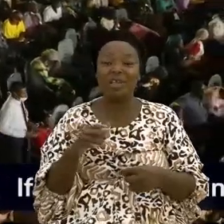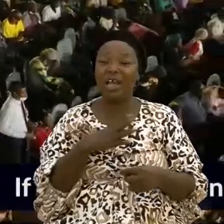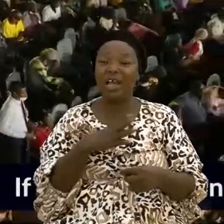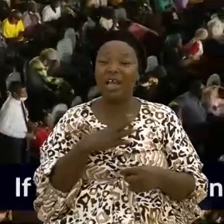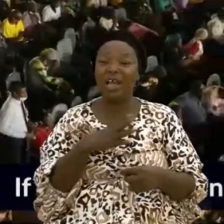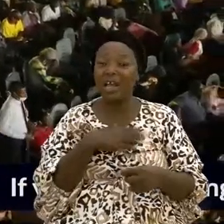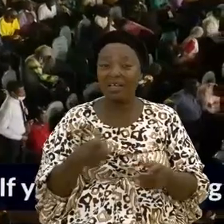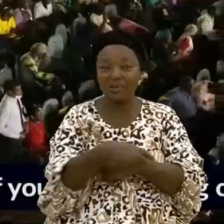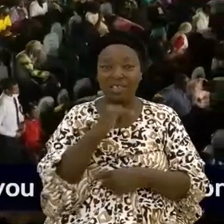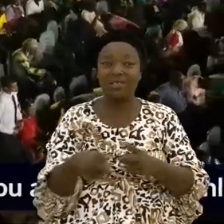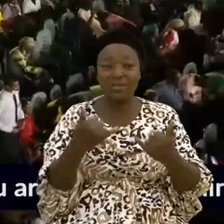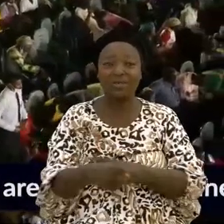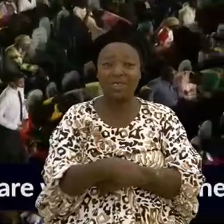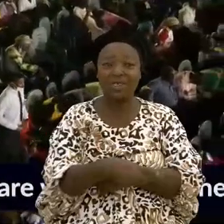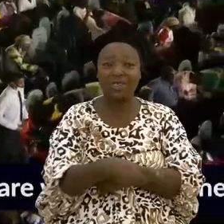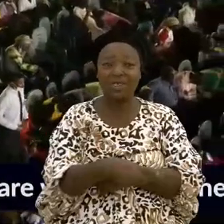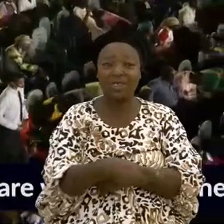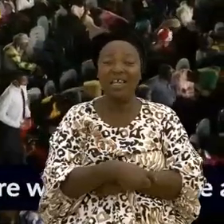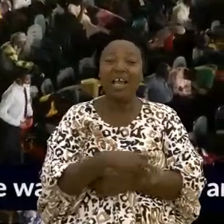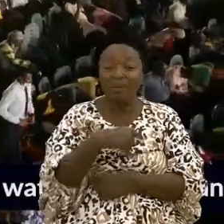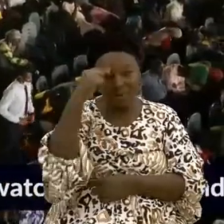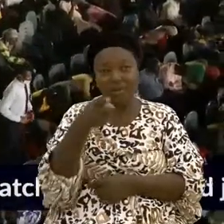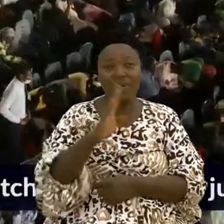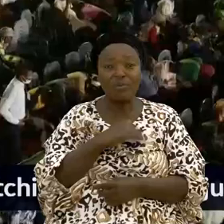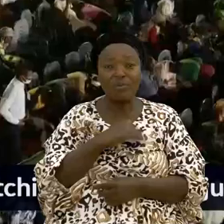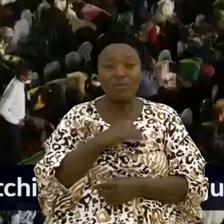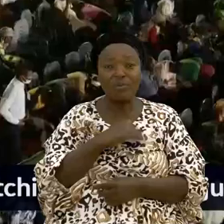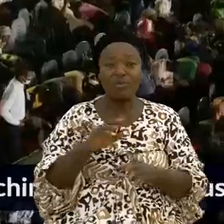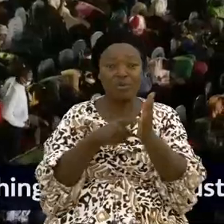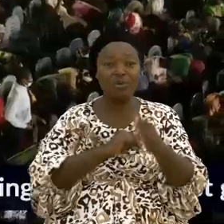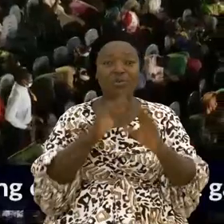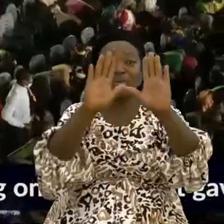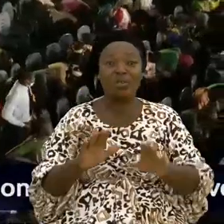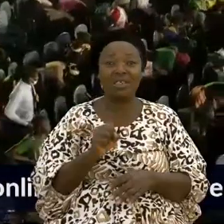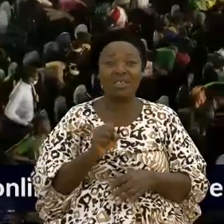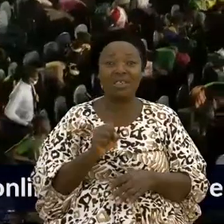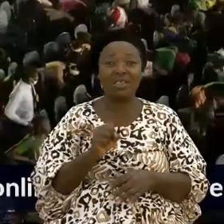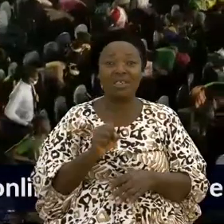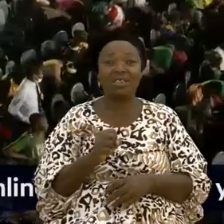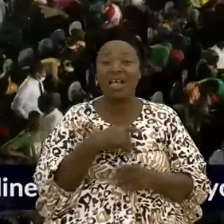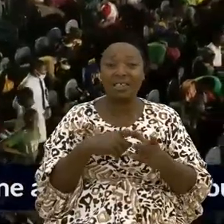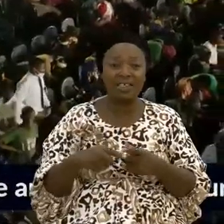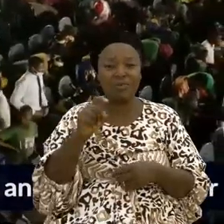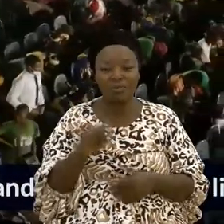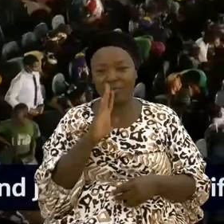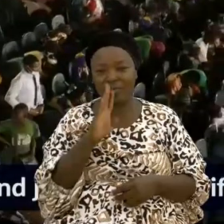wonders. He's going to confirm the word of his servant tonight before our eyes. You must be